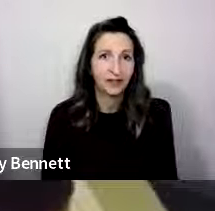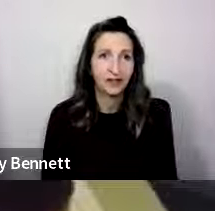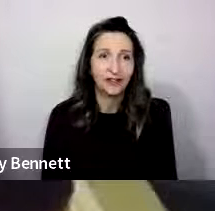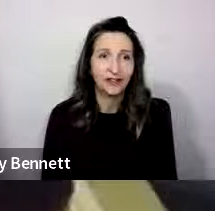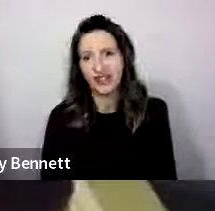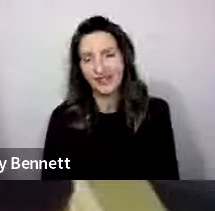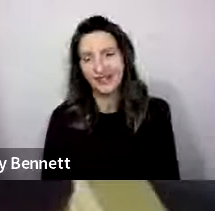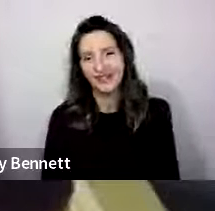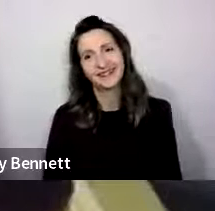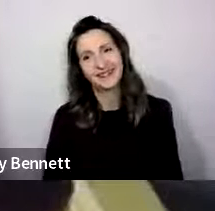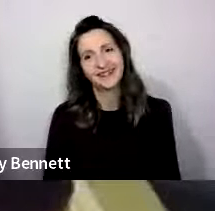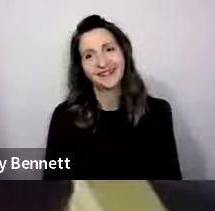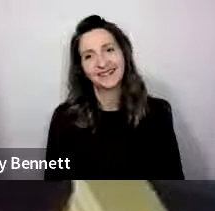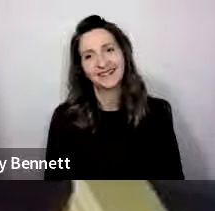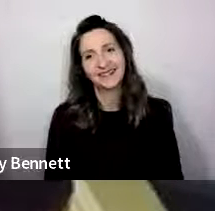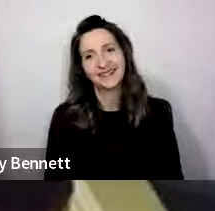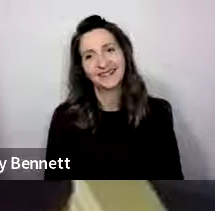The jester.